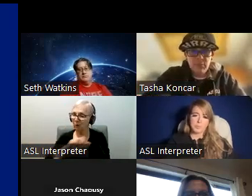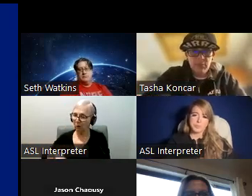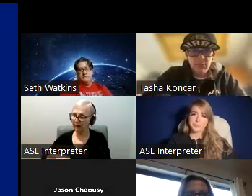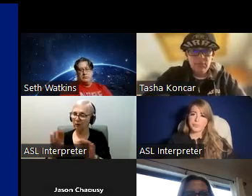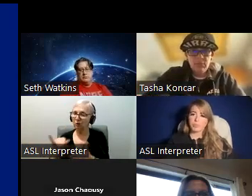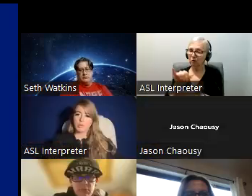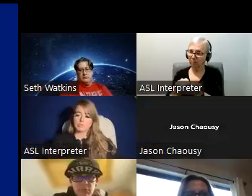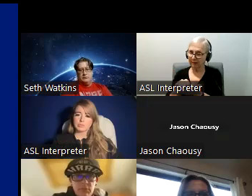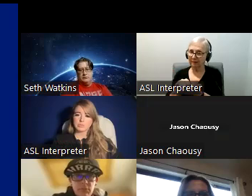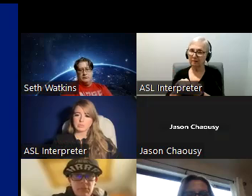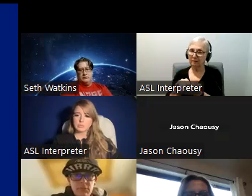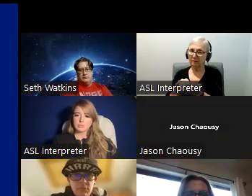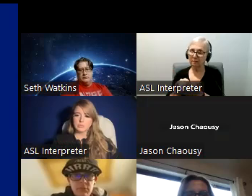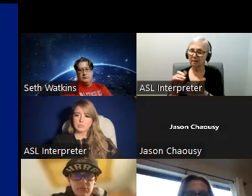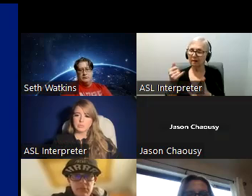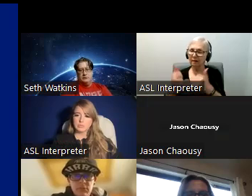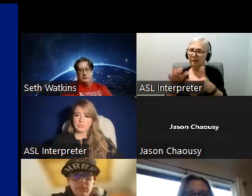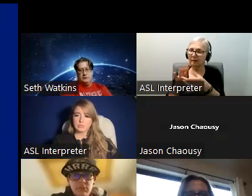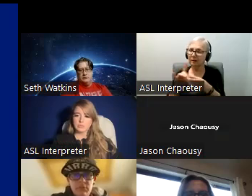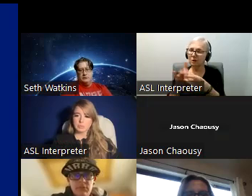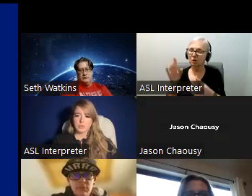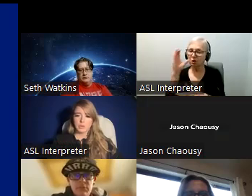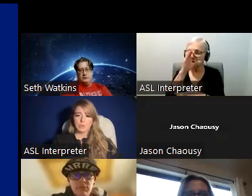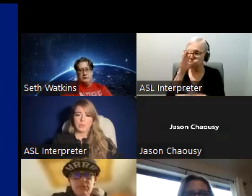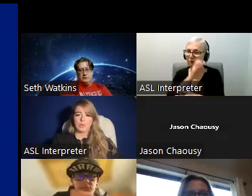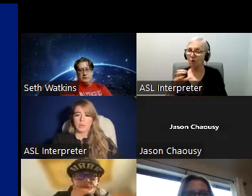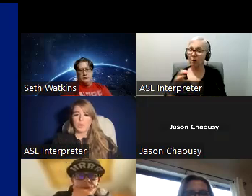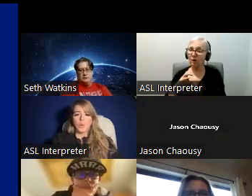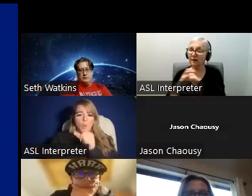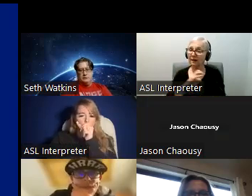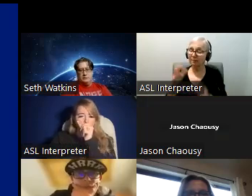mention is the search for the commissioner continues.